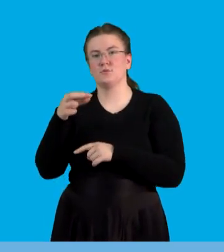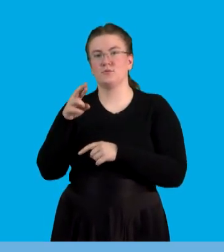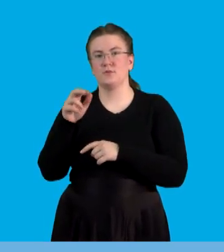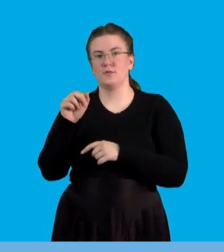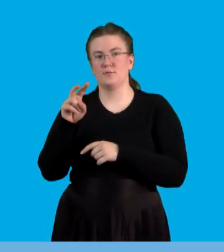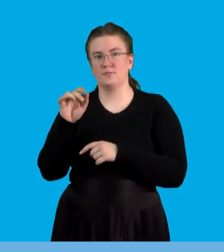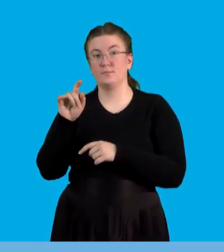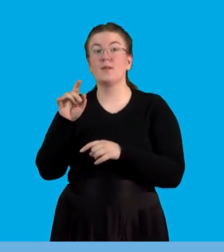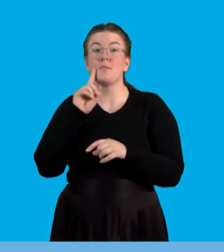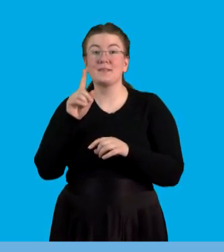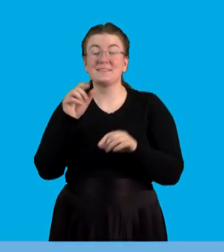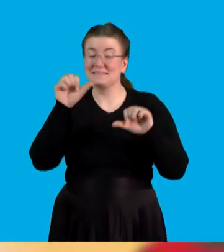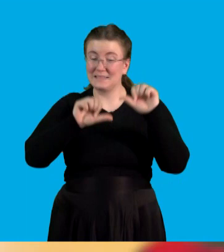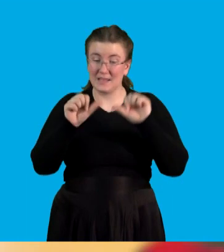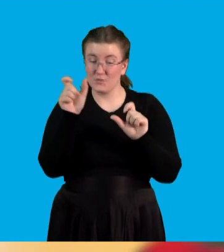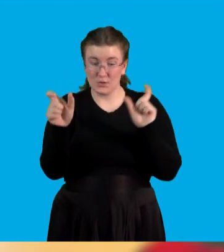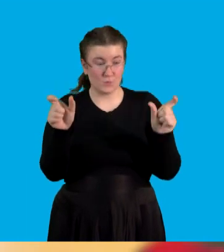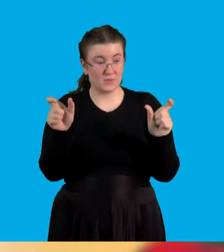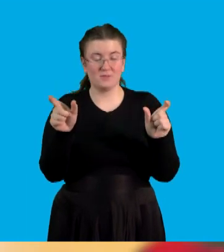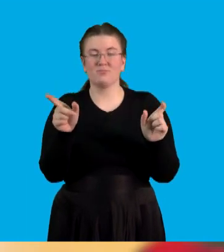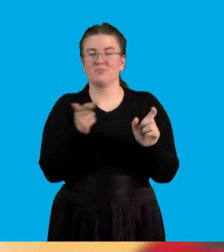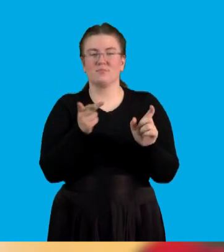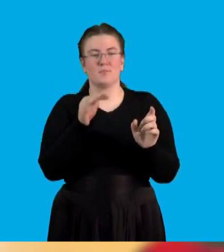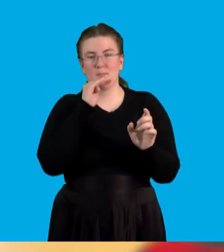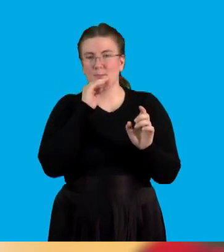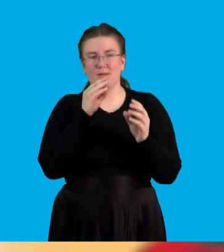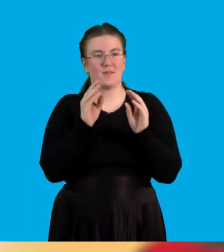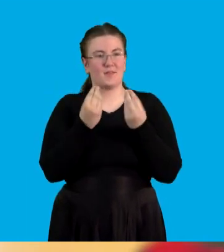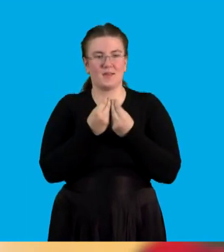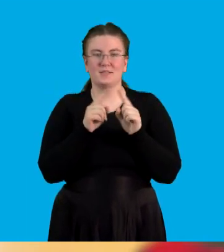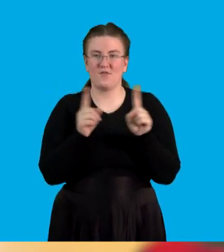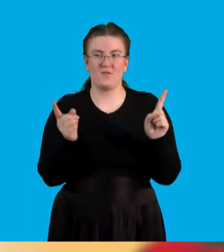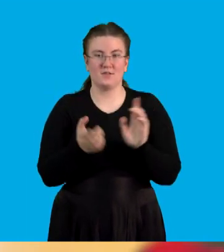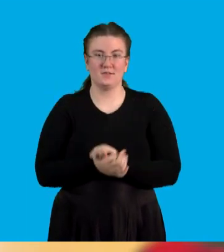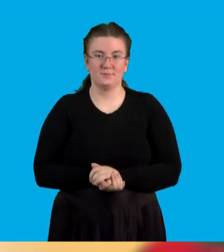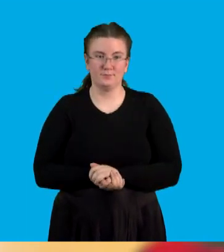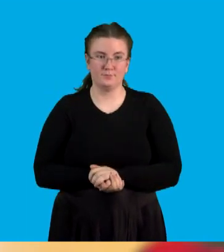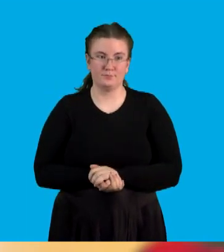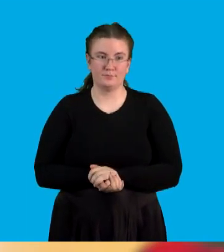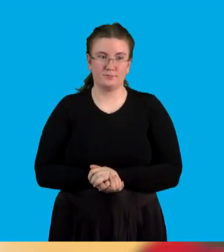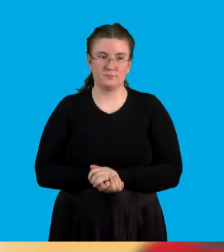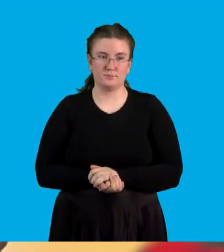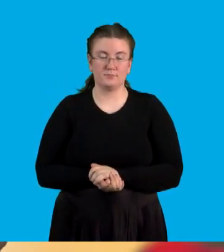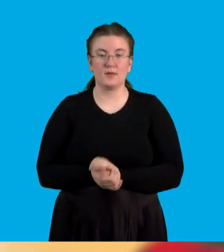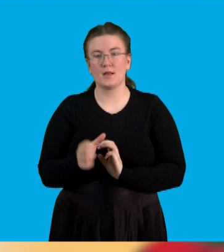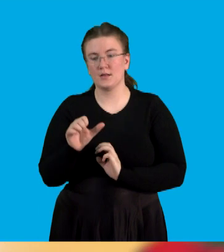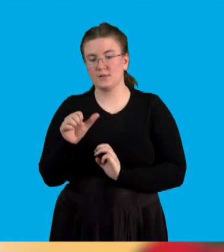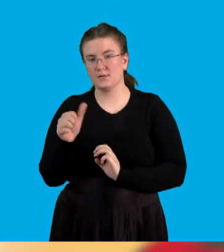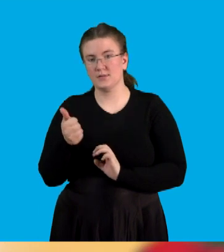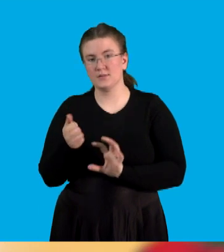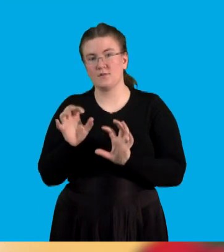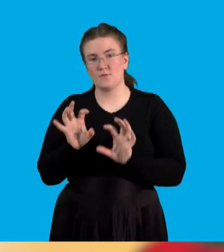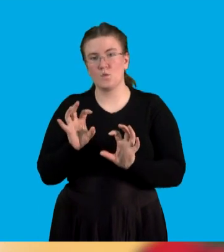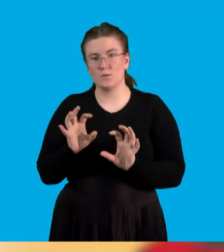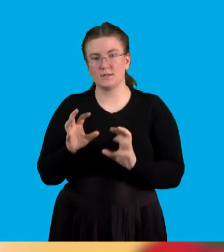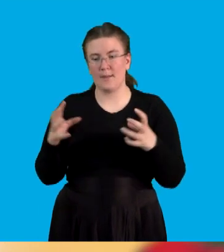using these two words interchangeably, but in science, those two words, they mean two different things. Now going to